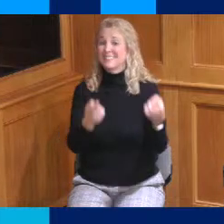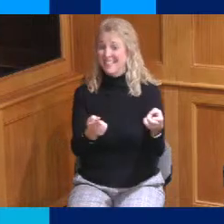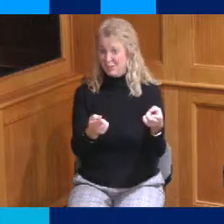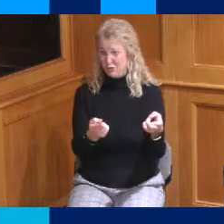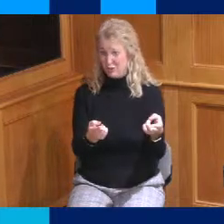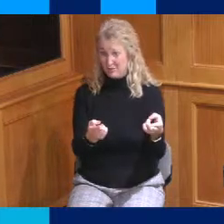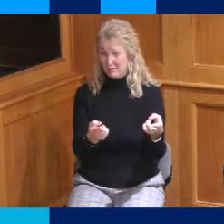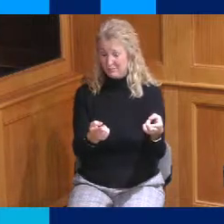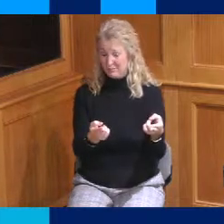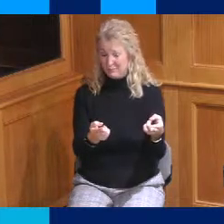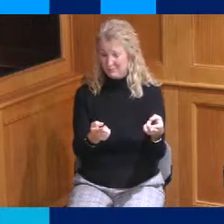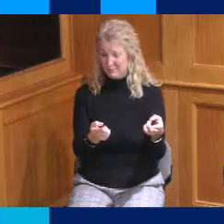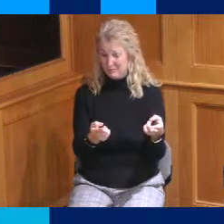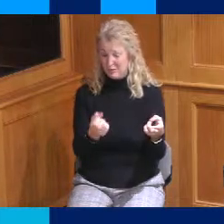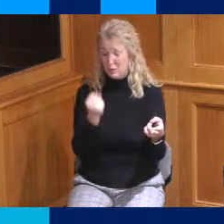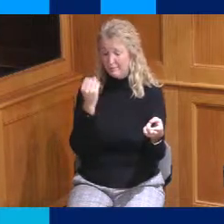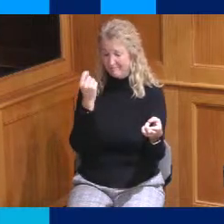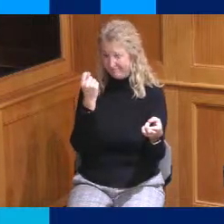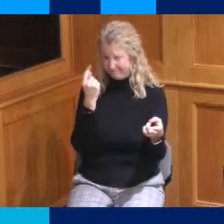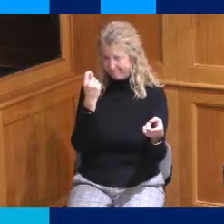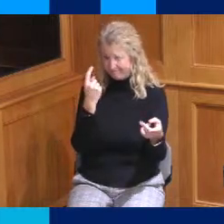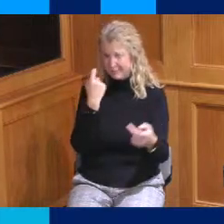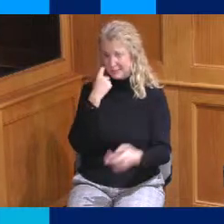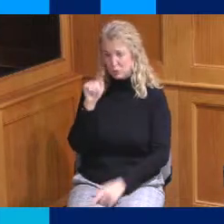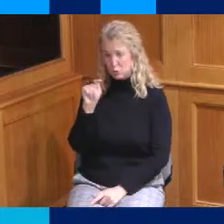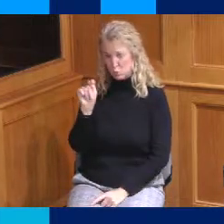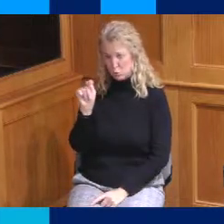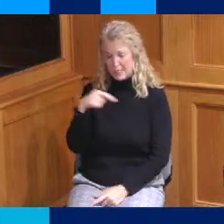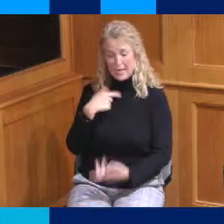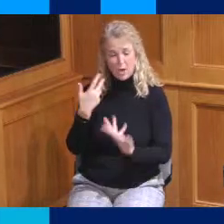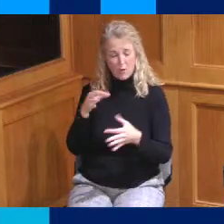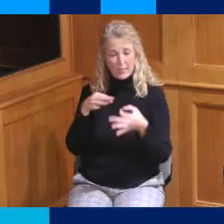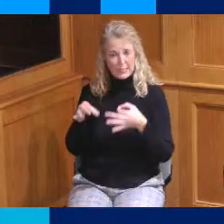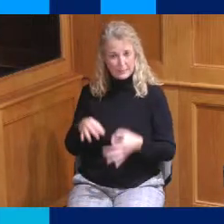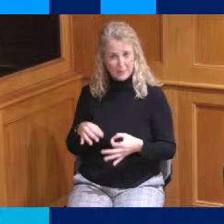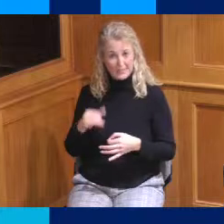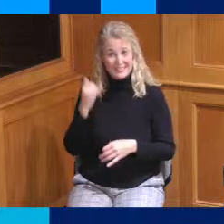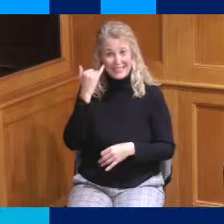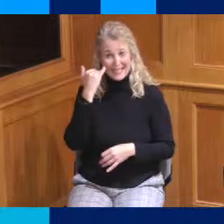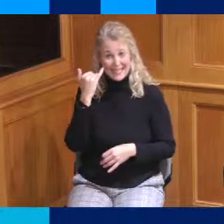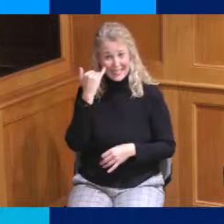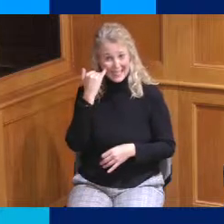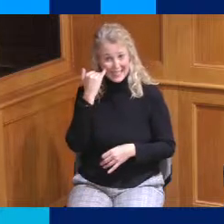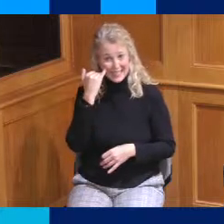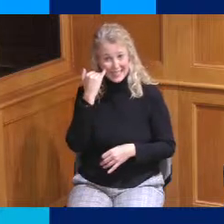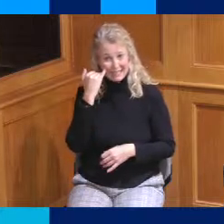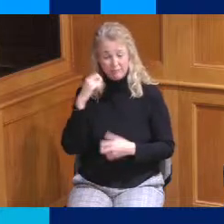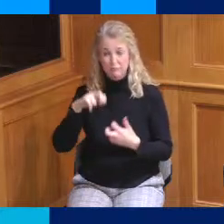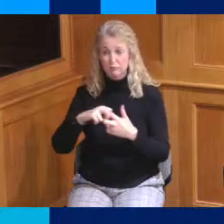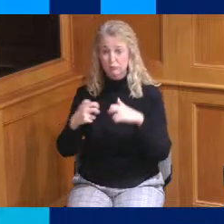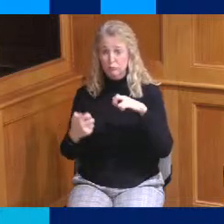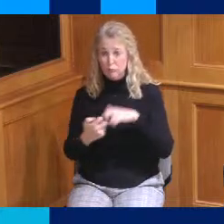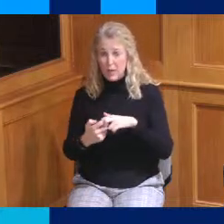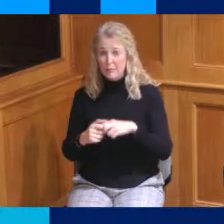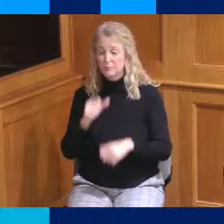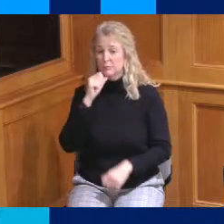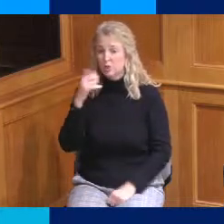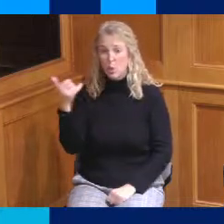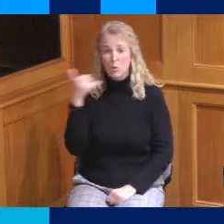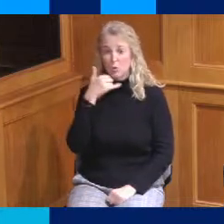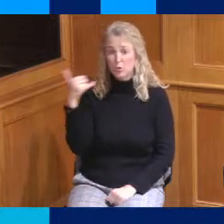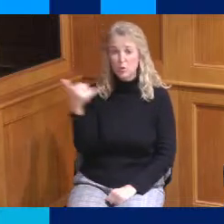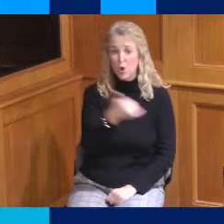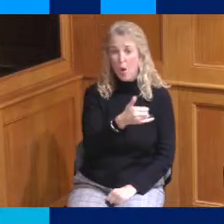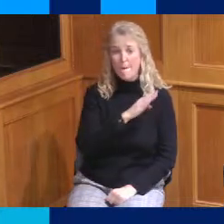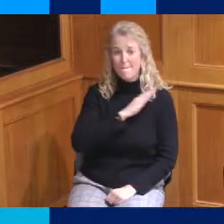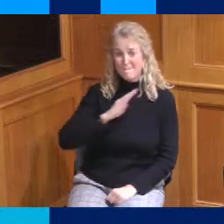County Commissioners. So as I said on Tuesday, if you watch this and you have an issue, do not call board offices to